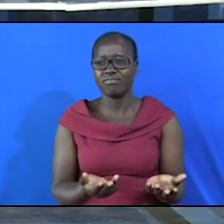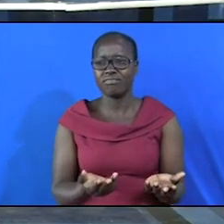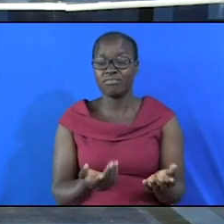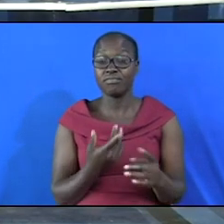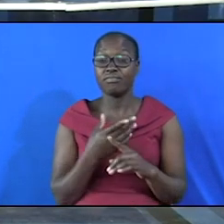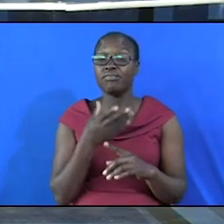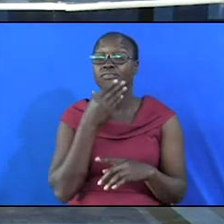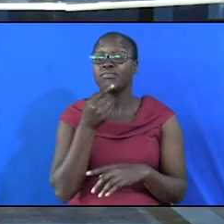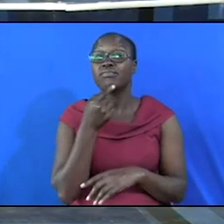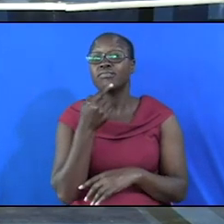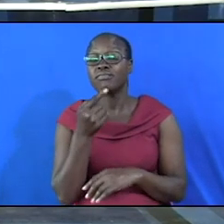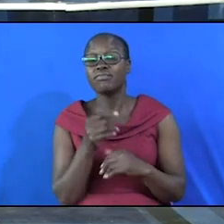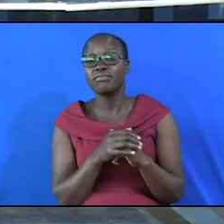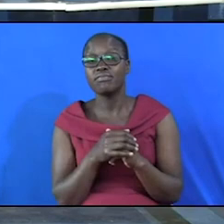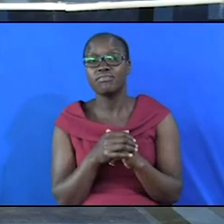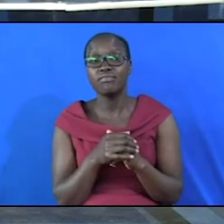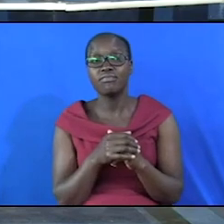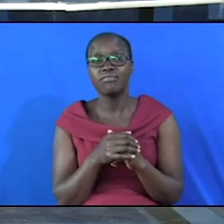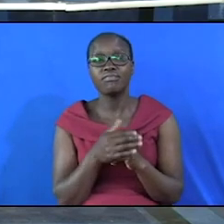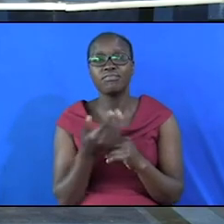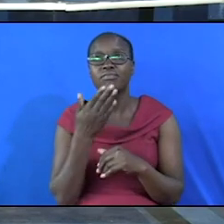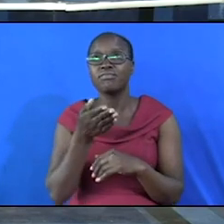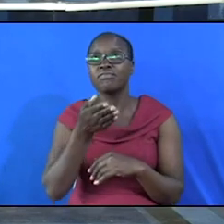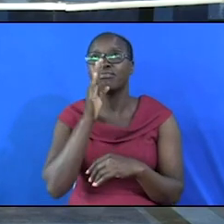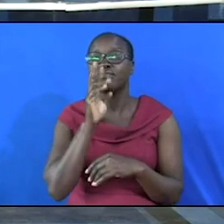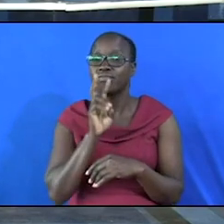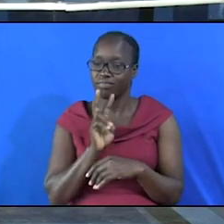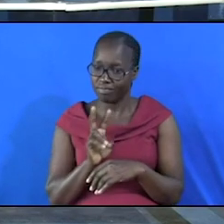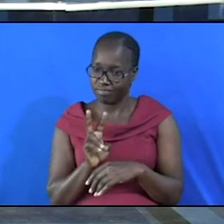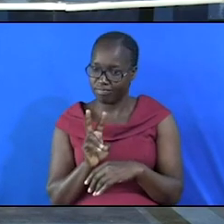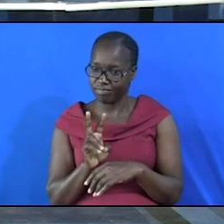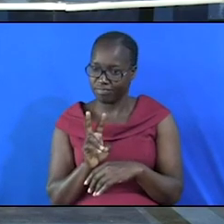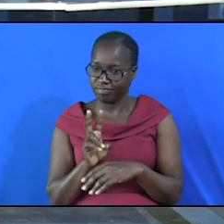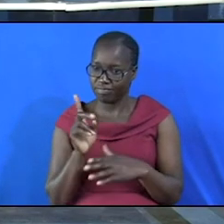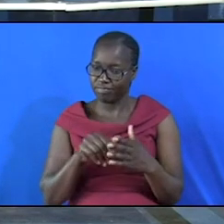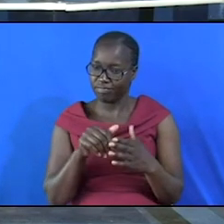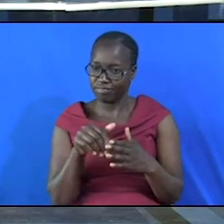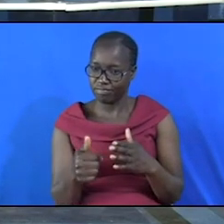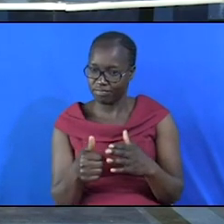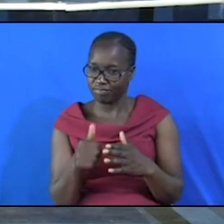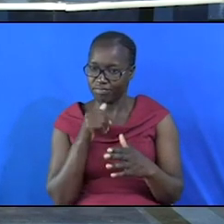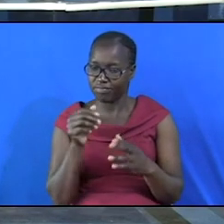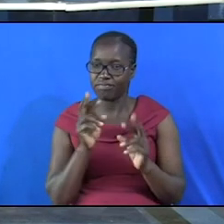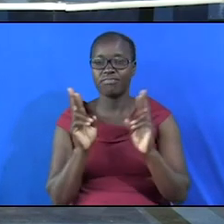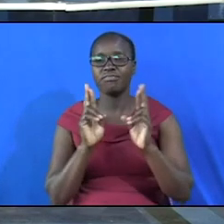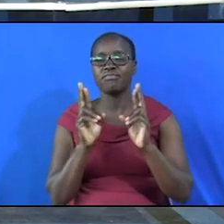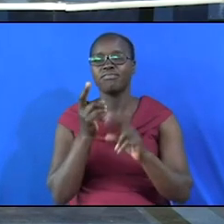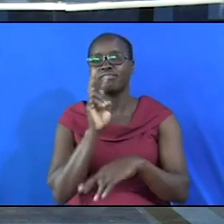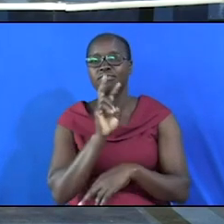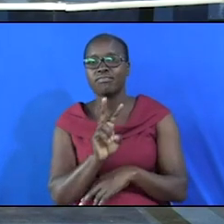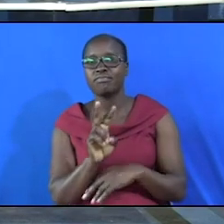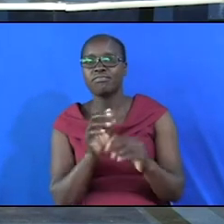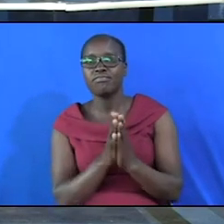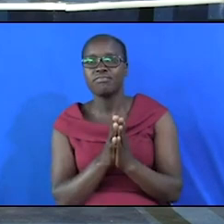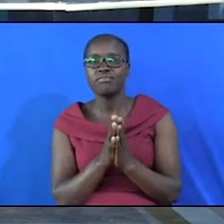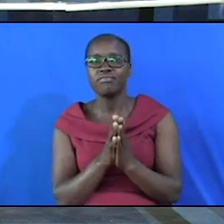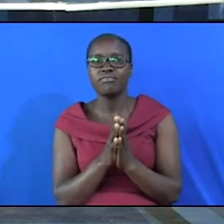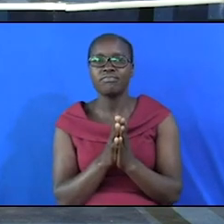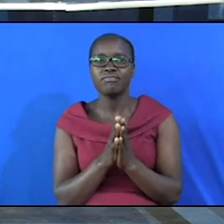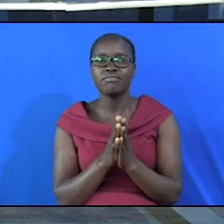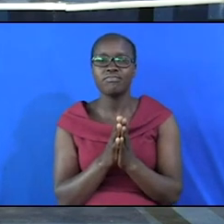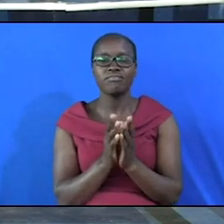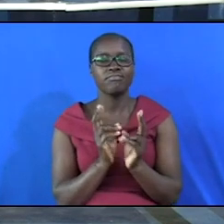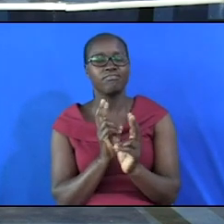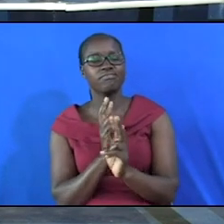And the man will say, thank God you are here to see what others are not willing to see. He will turn, look at the